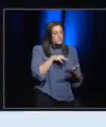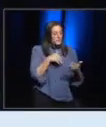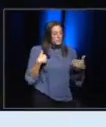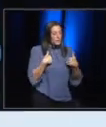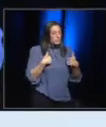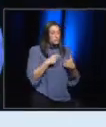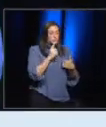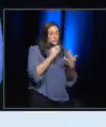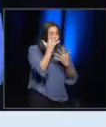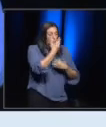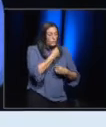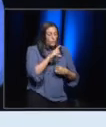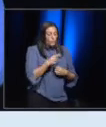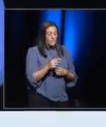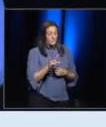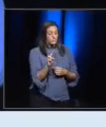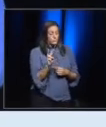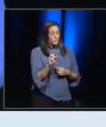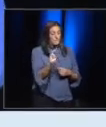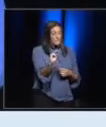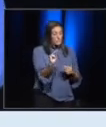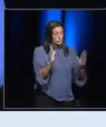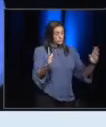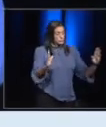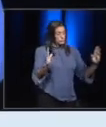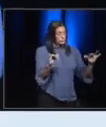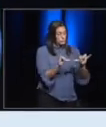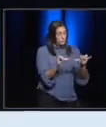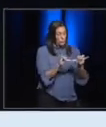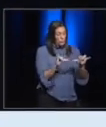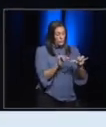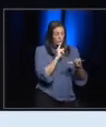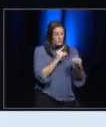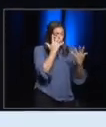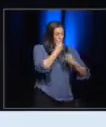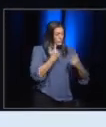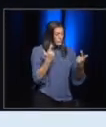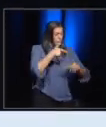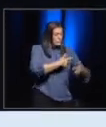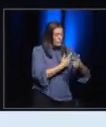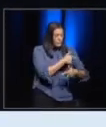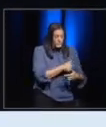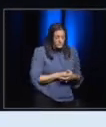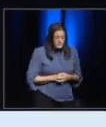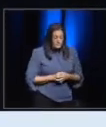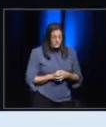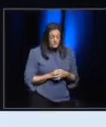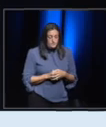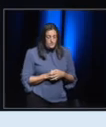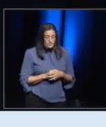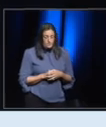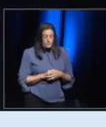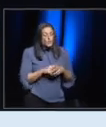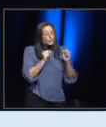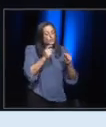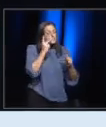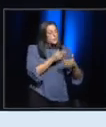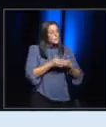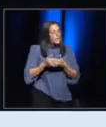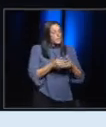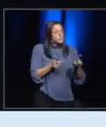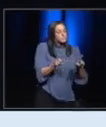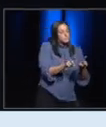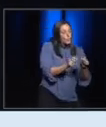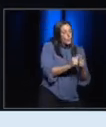only 2 meters long. Here's a pup nursing from its mum. They stay with her about 4